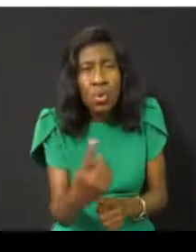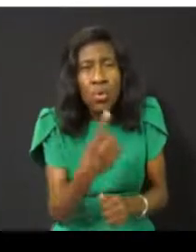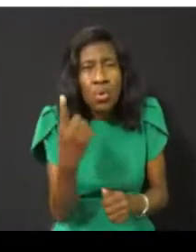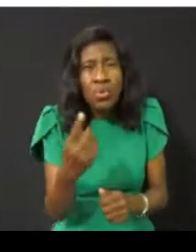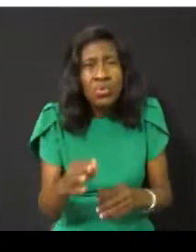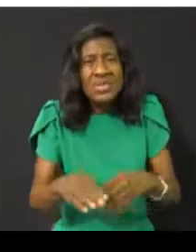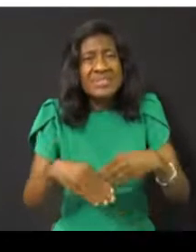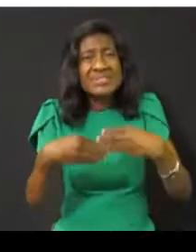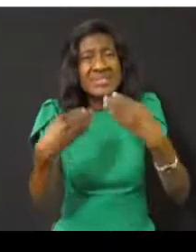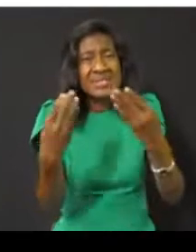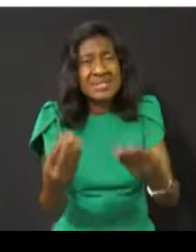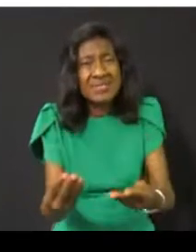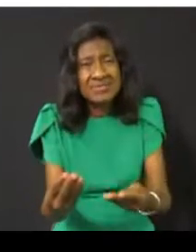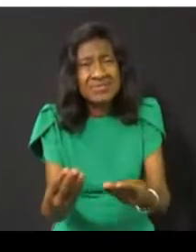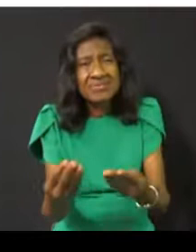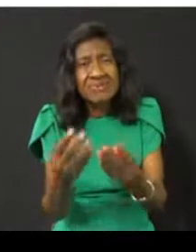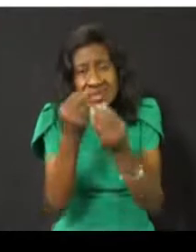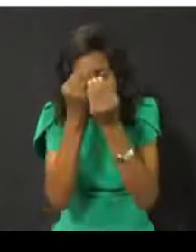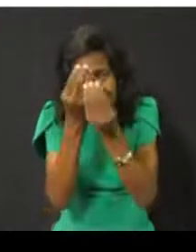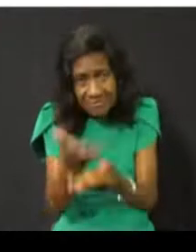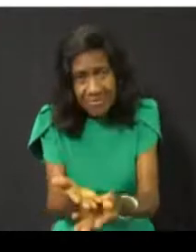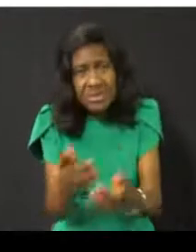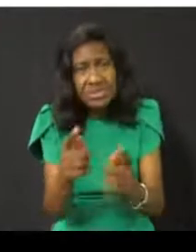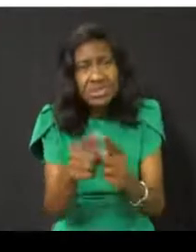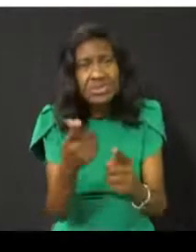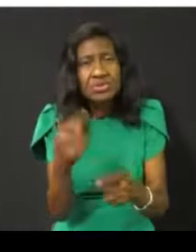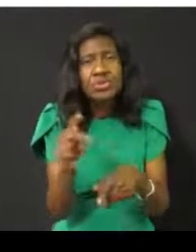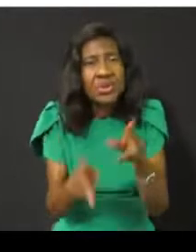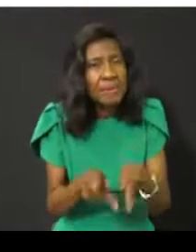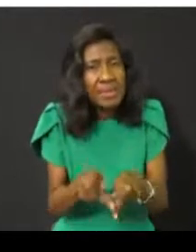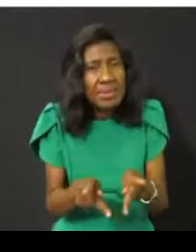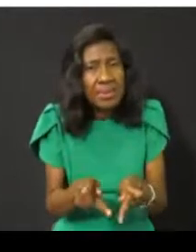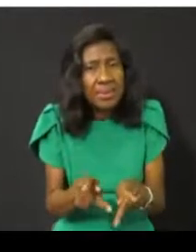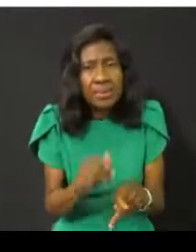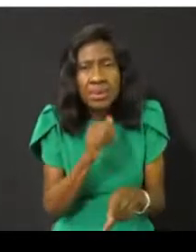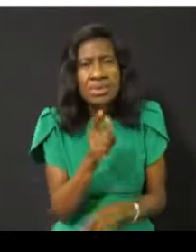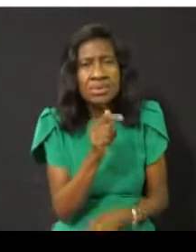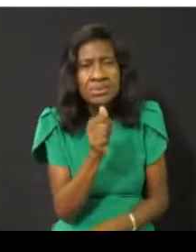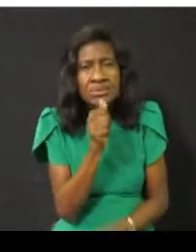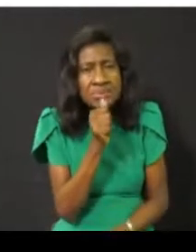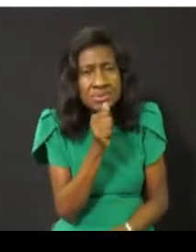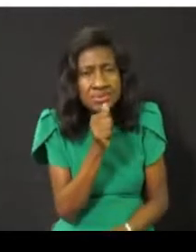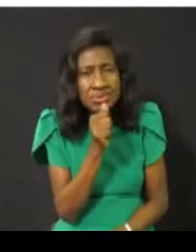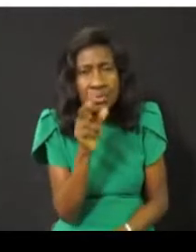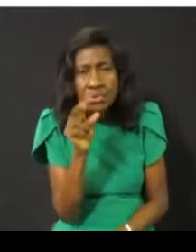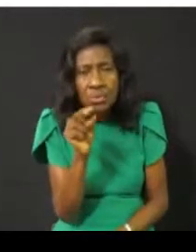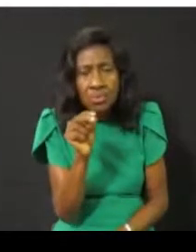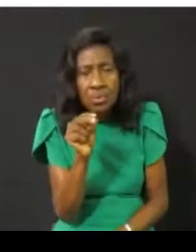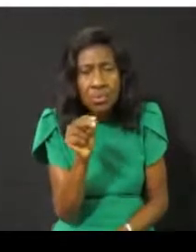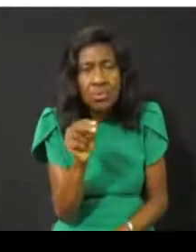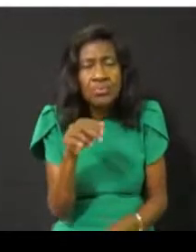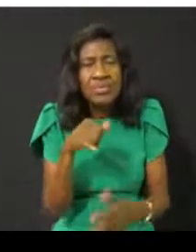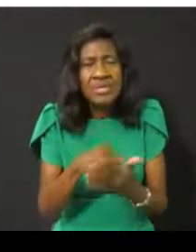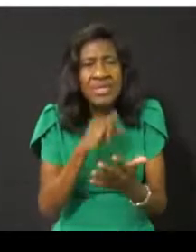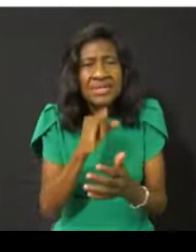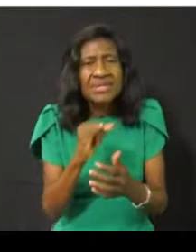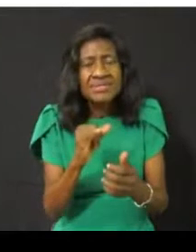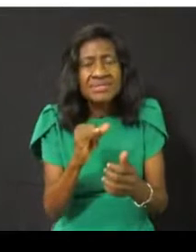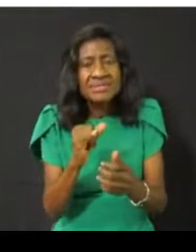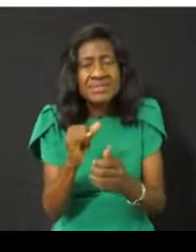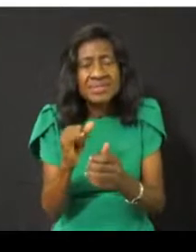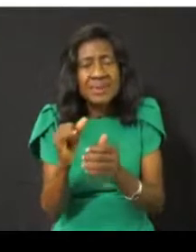should not be a secret to our people. It is the country's reopening plan. So they need to